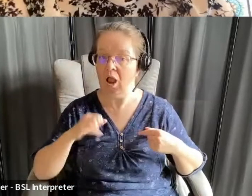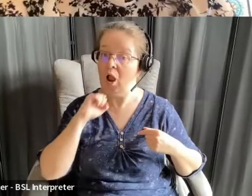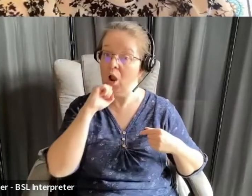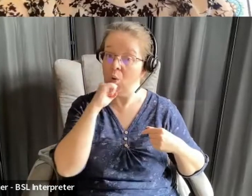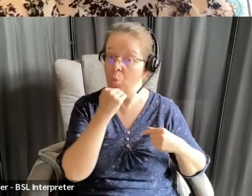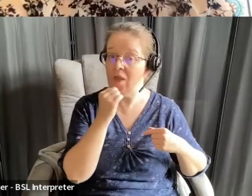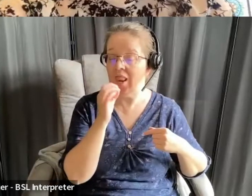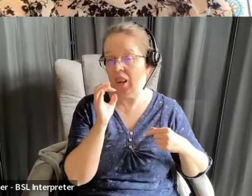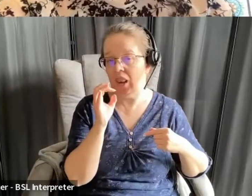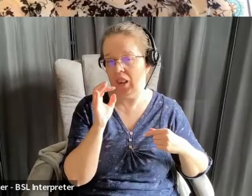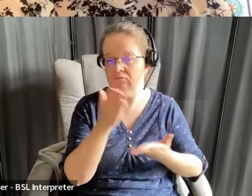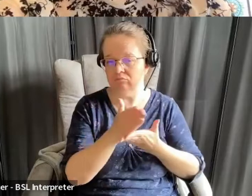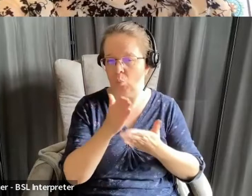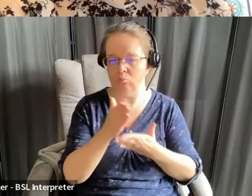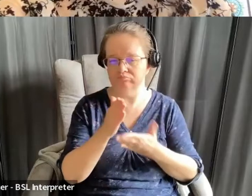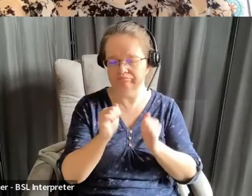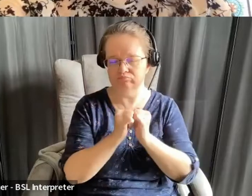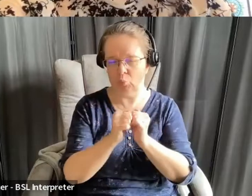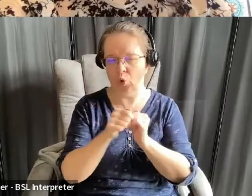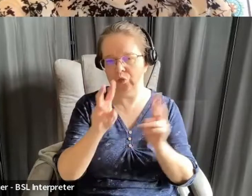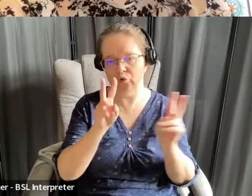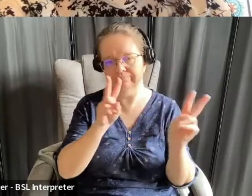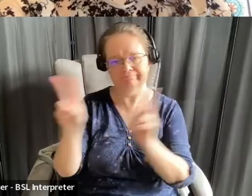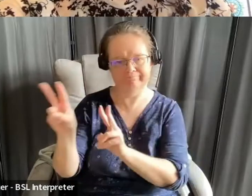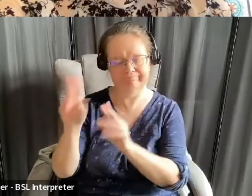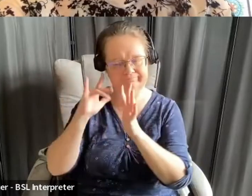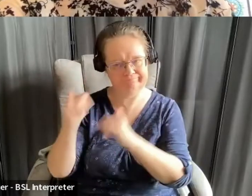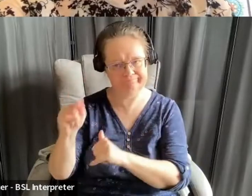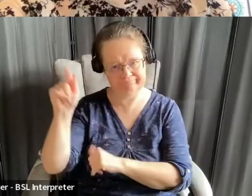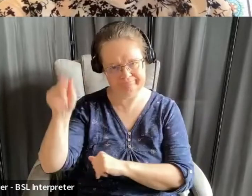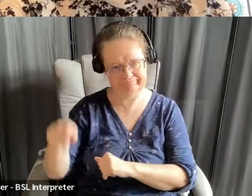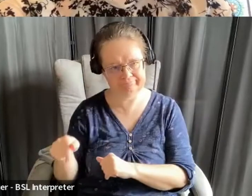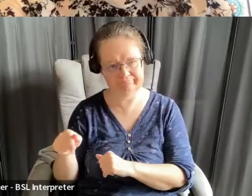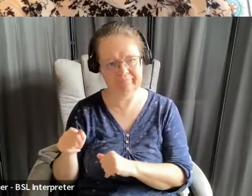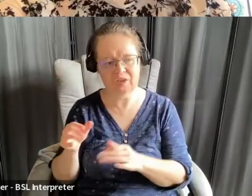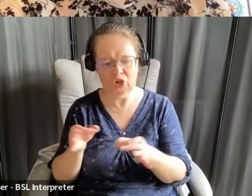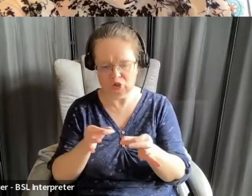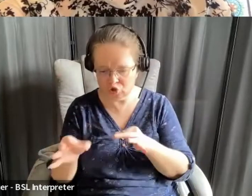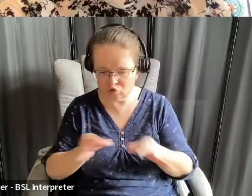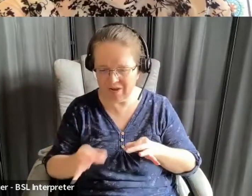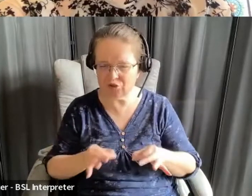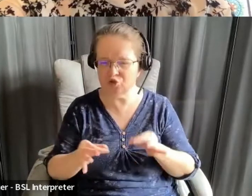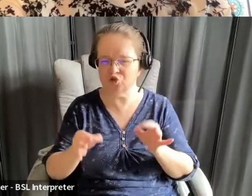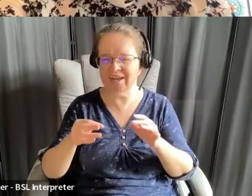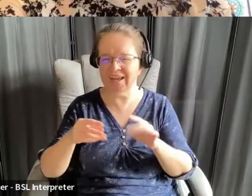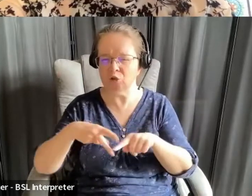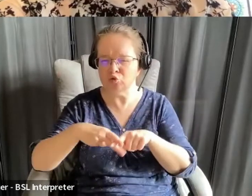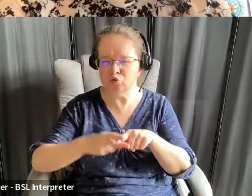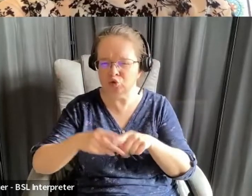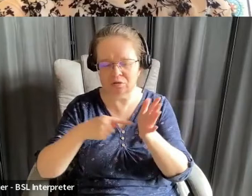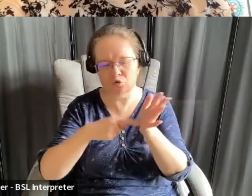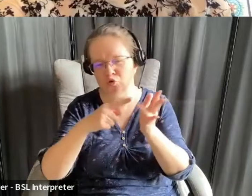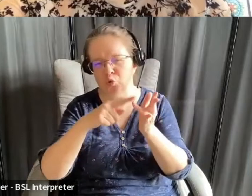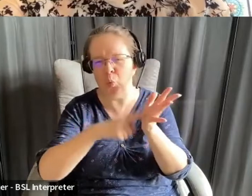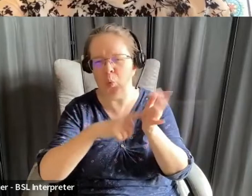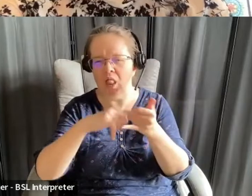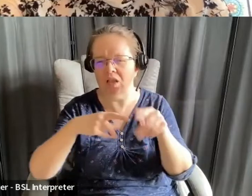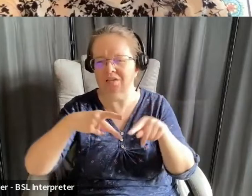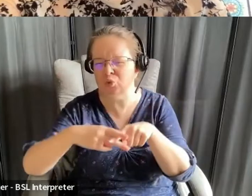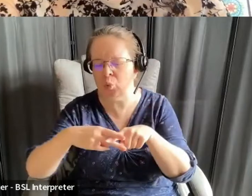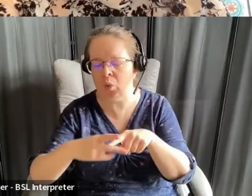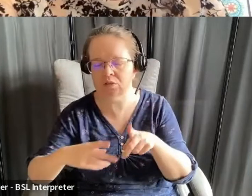kind of check that out, because it's got some fabulous pieces of strategy and tools in there to